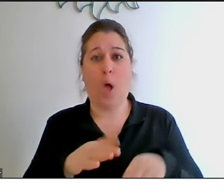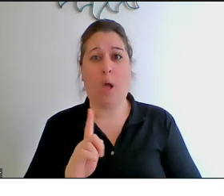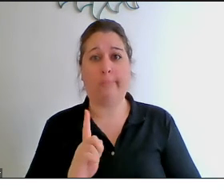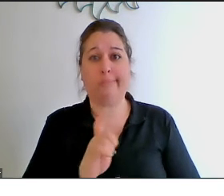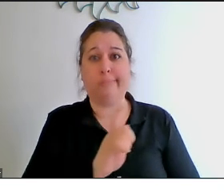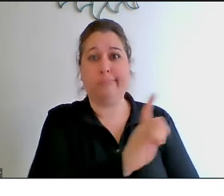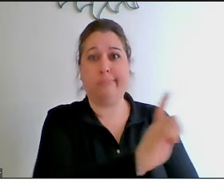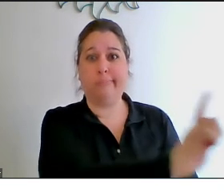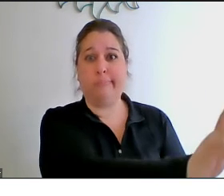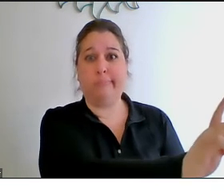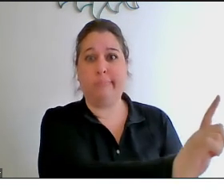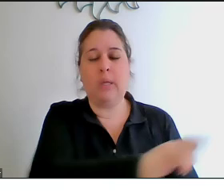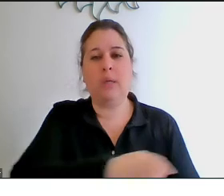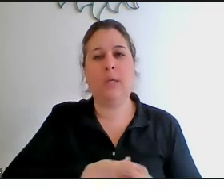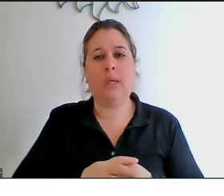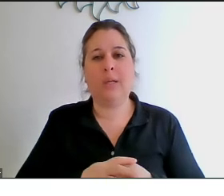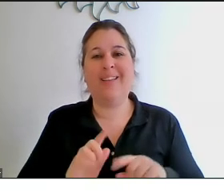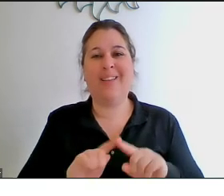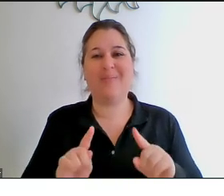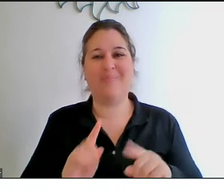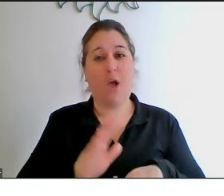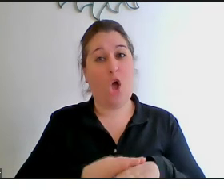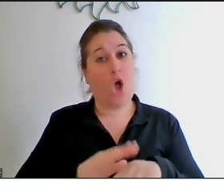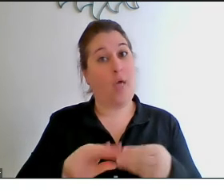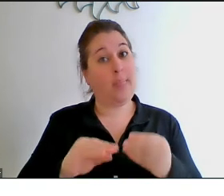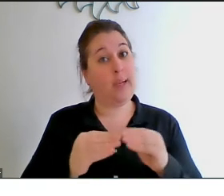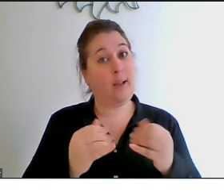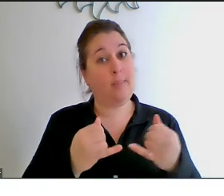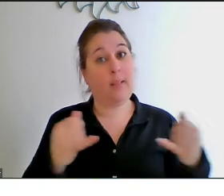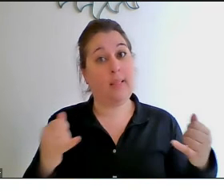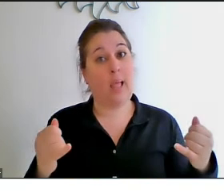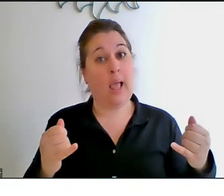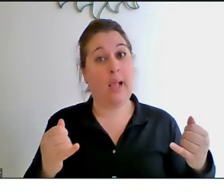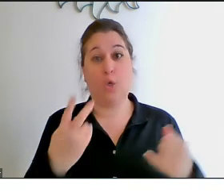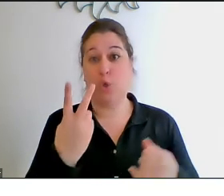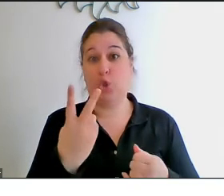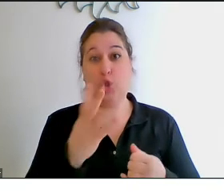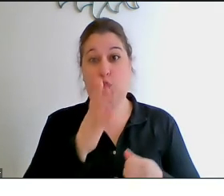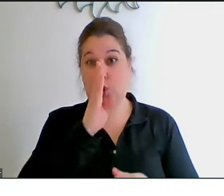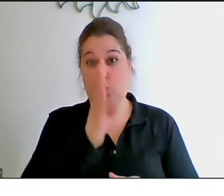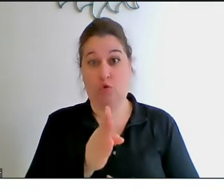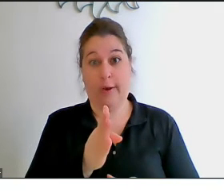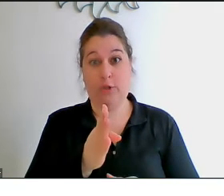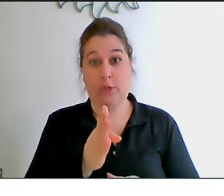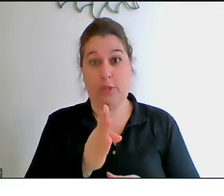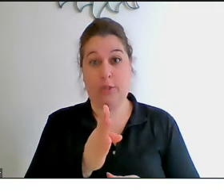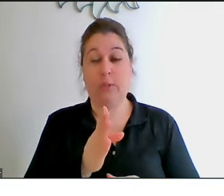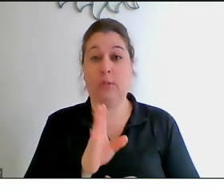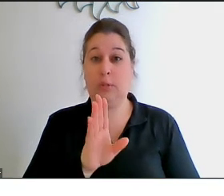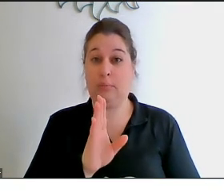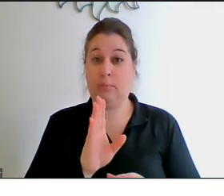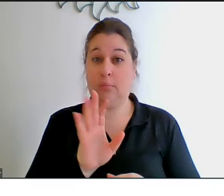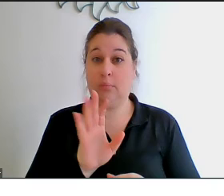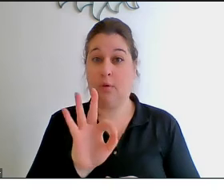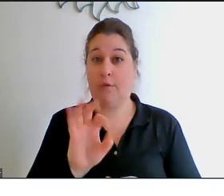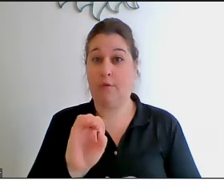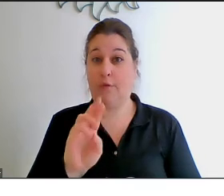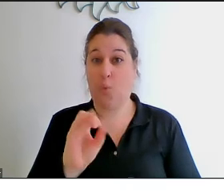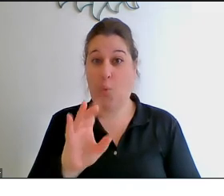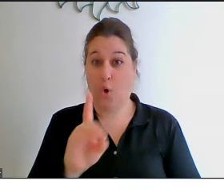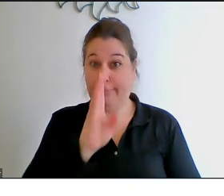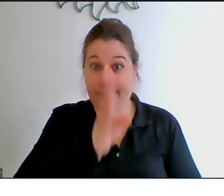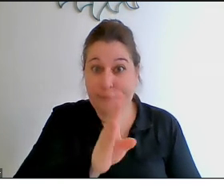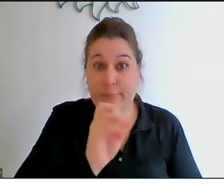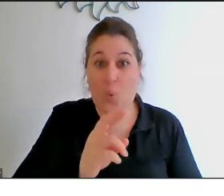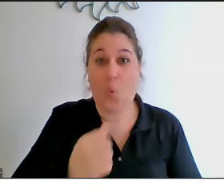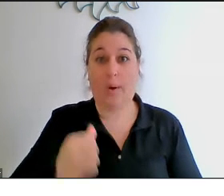forward or backward. So wherever you start is 0. So whenever we start with number lines, we start at 0.